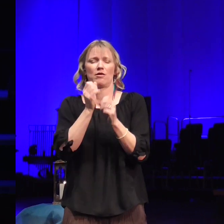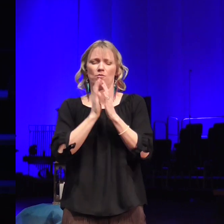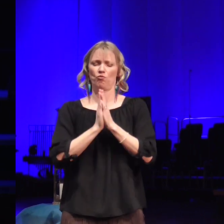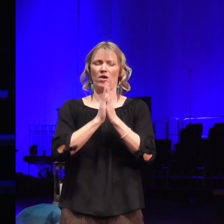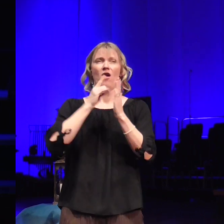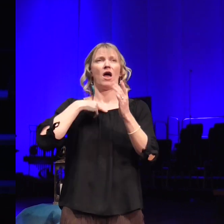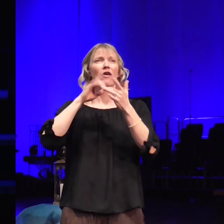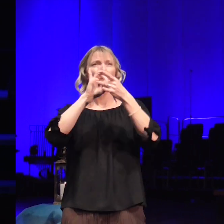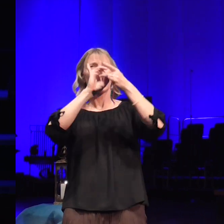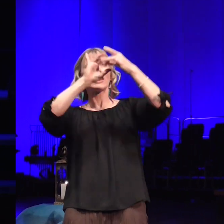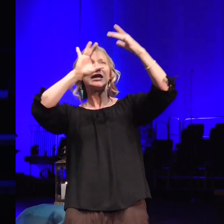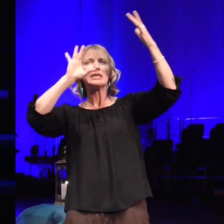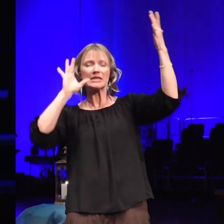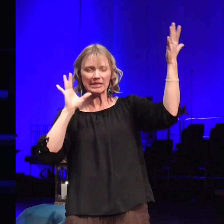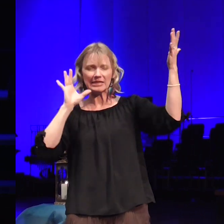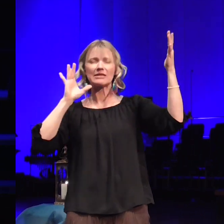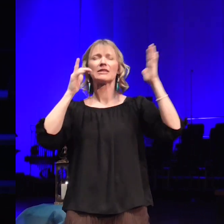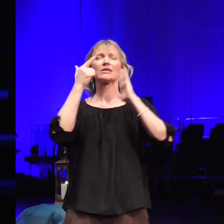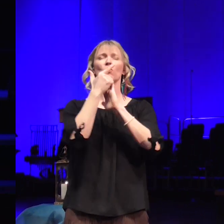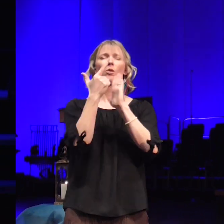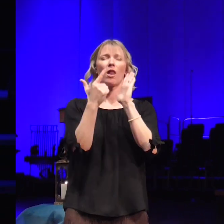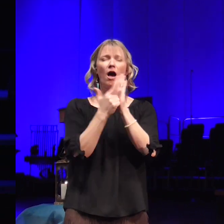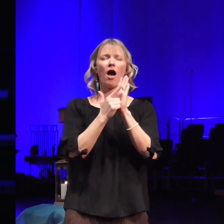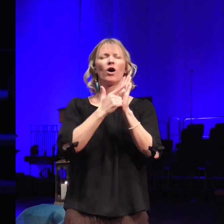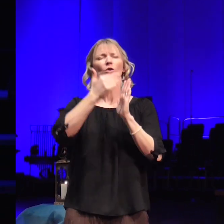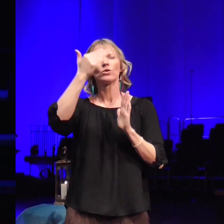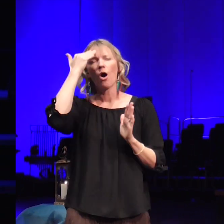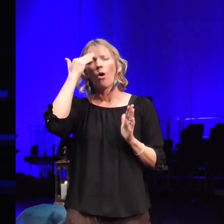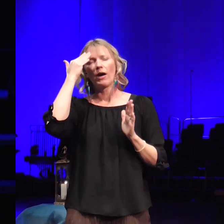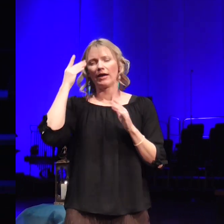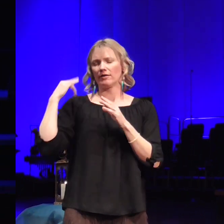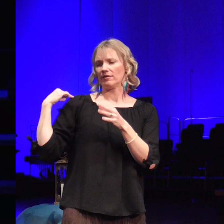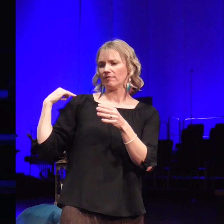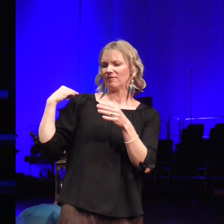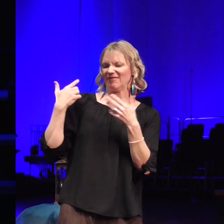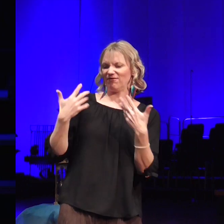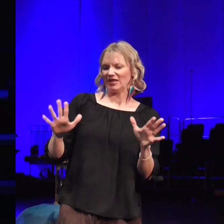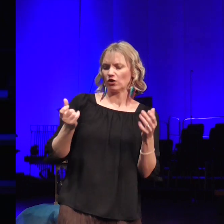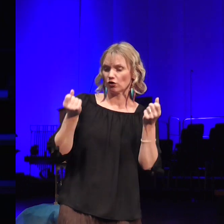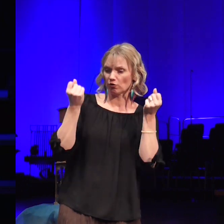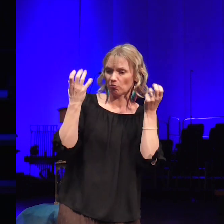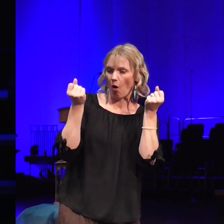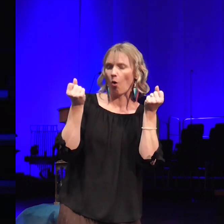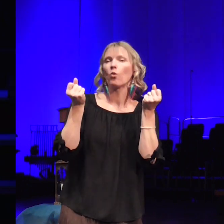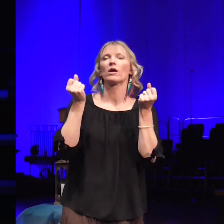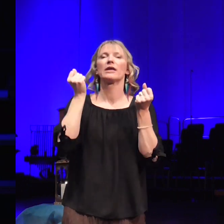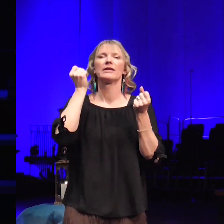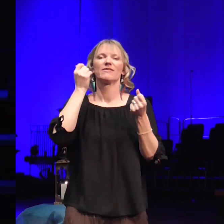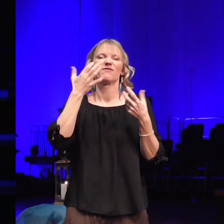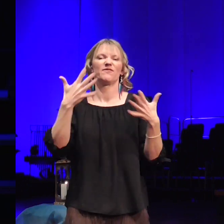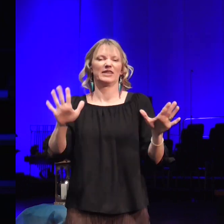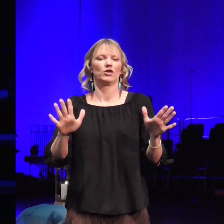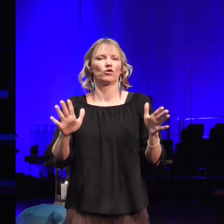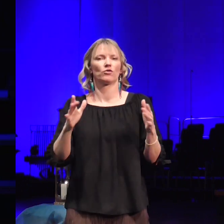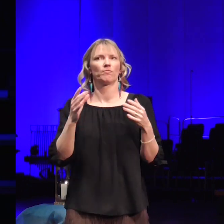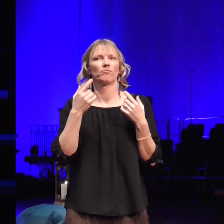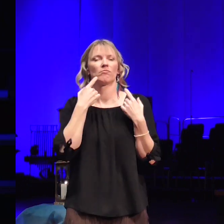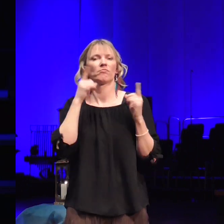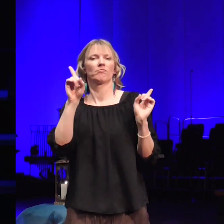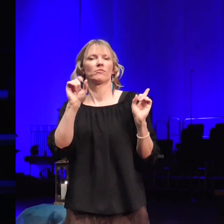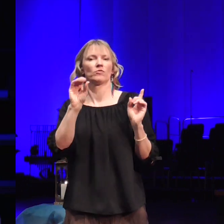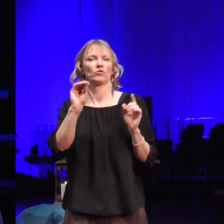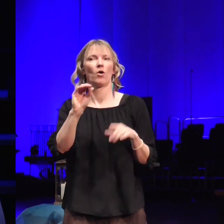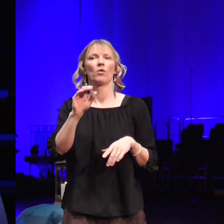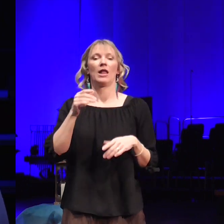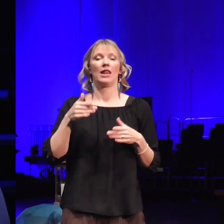let it go, releasing it into the law, knowing that as it has been spoken, it simply is so. We let go, we